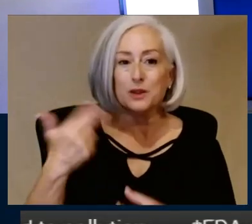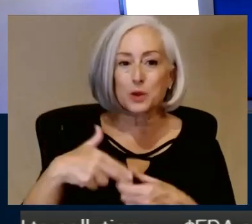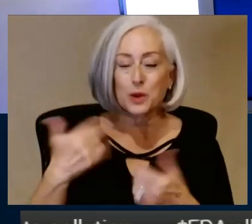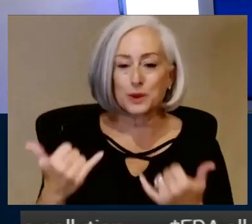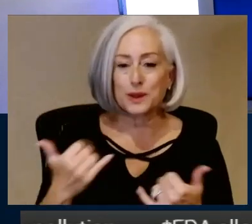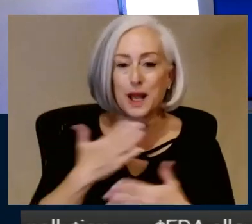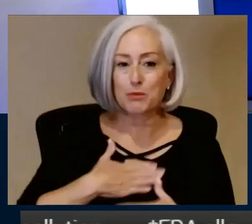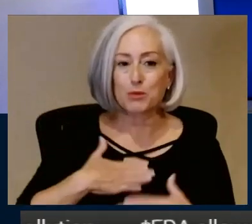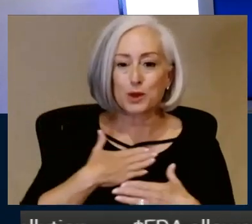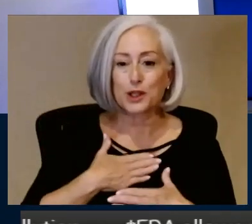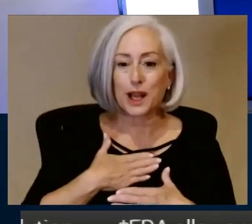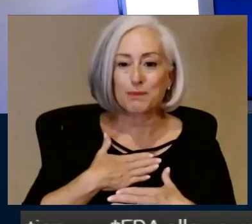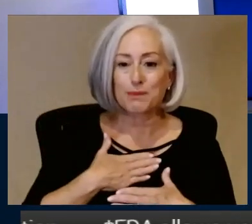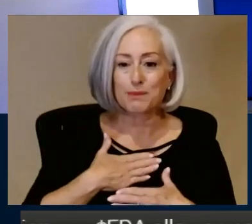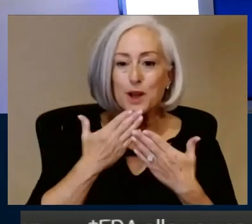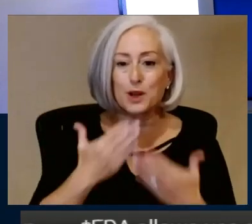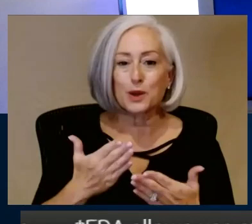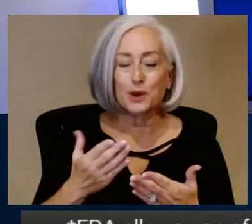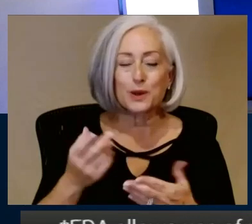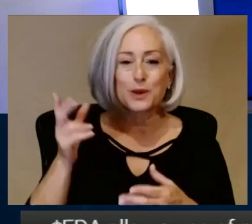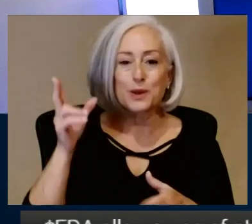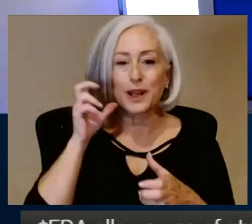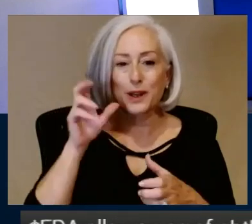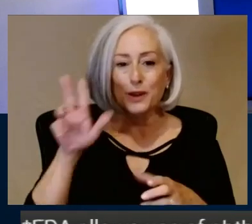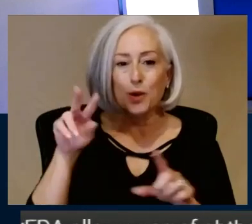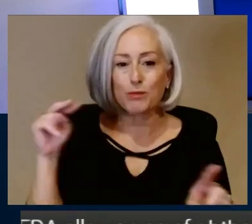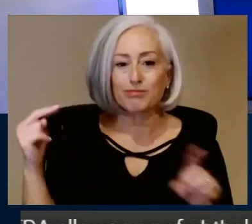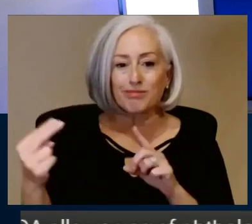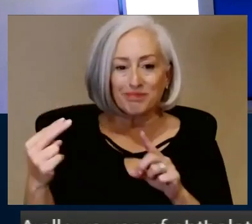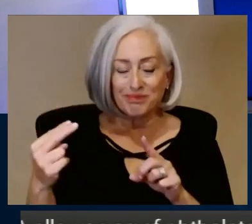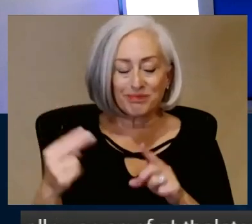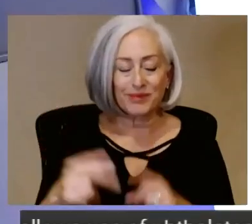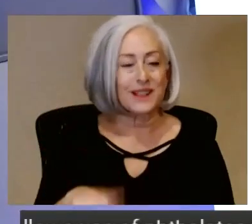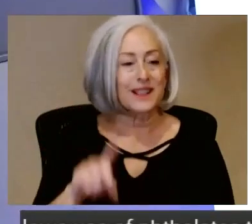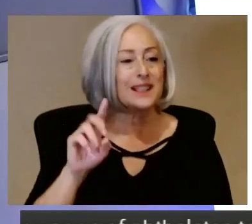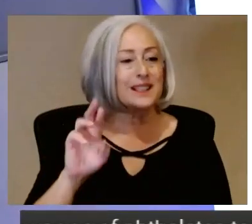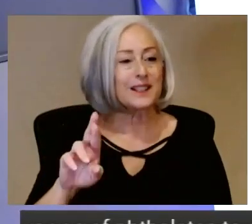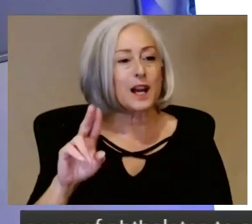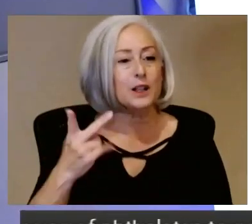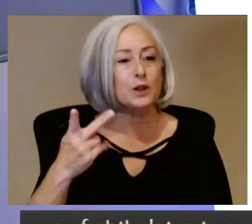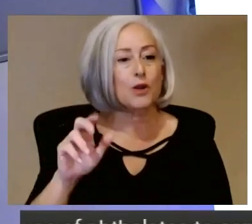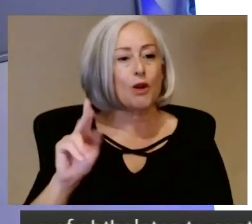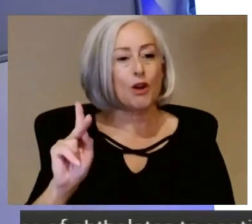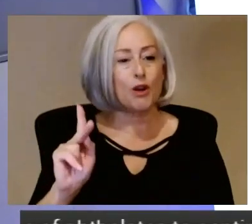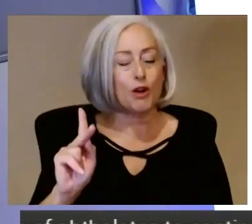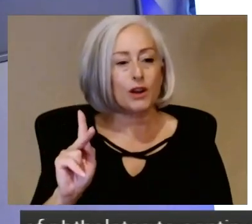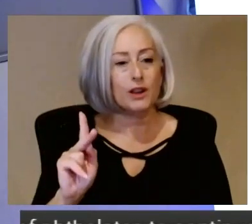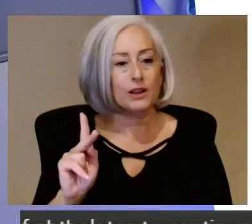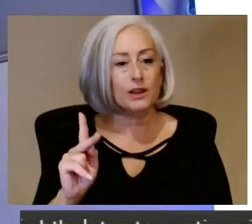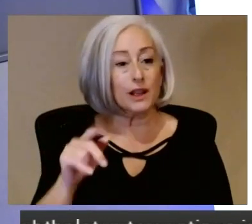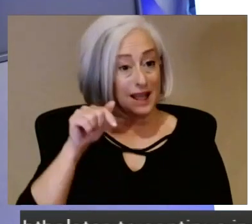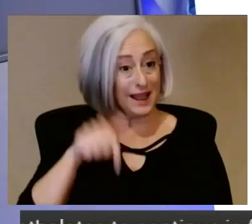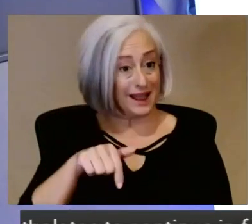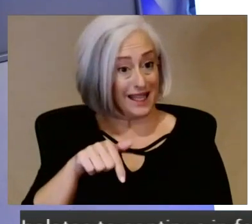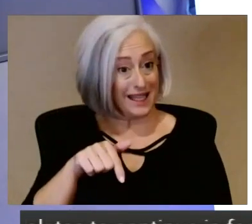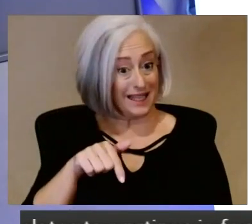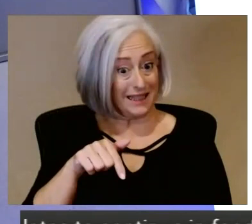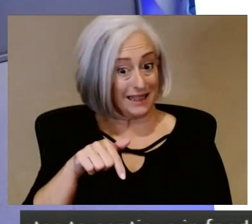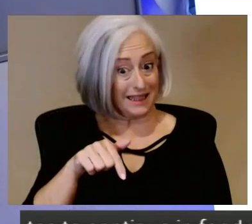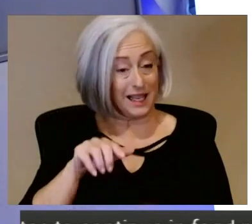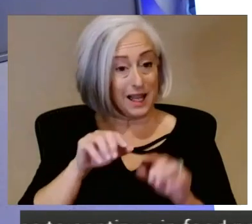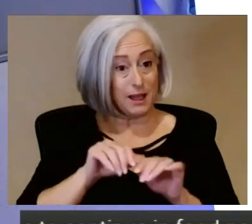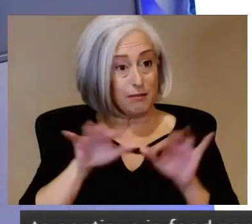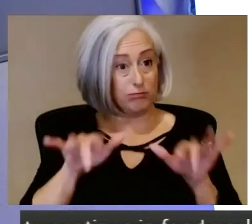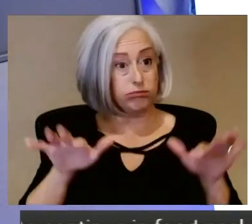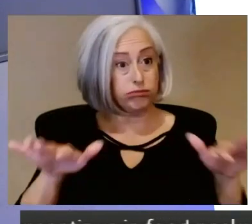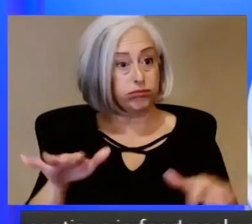hear from you and your insight. We look forward to it this morning. Dr. Hawkinson, though, I want to start with you. Is this the wave that we've discussed? Yeah, I